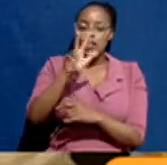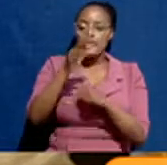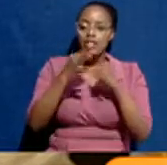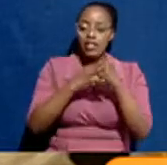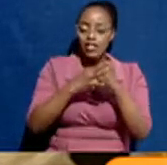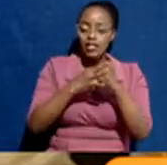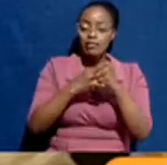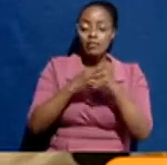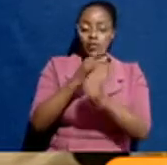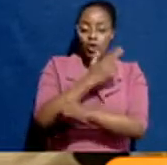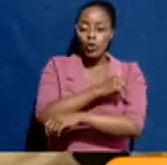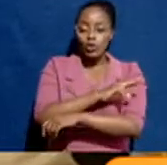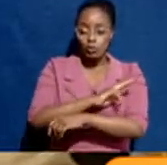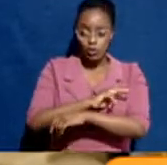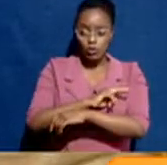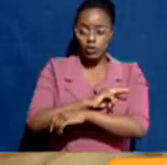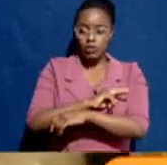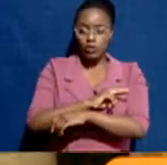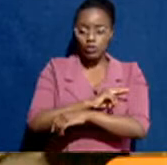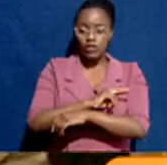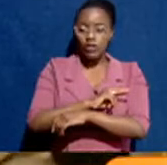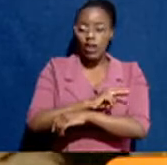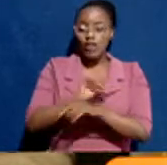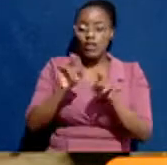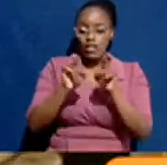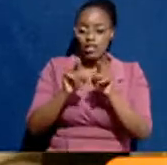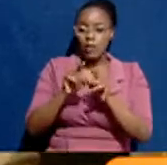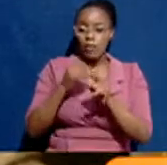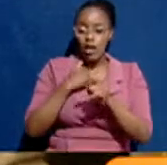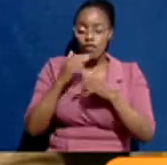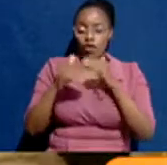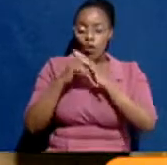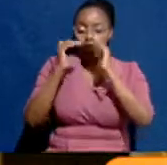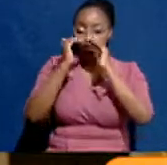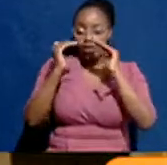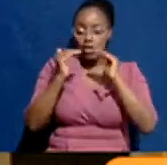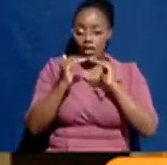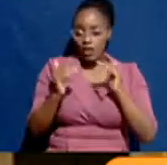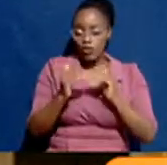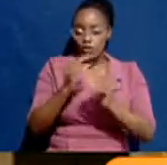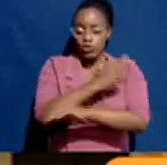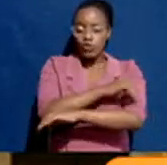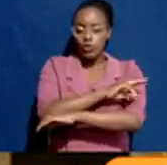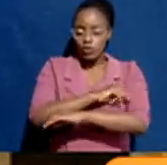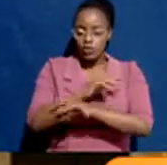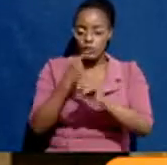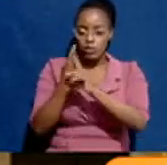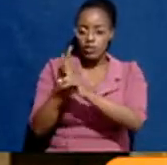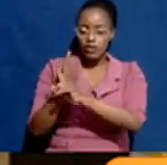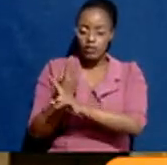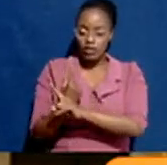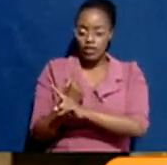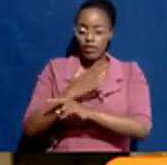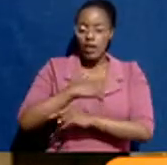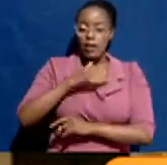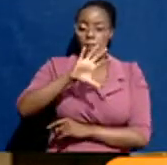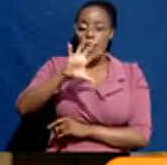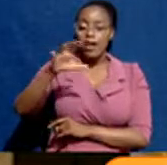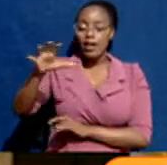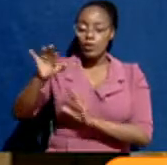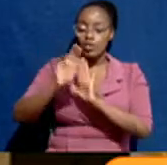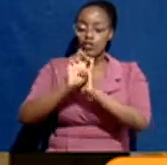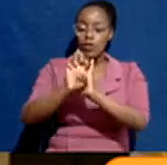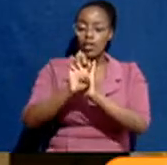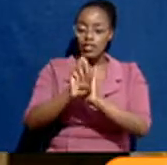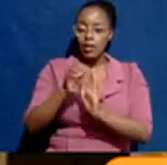138 facilities. And we have all levels of hospitals. In my county, for example,